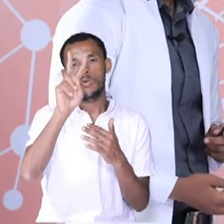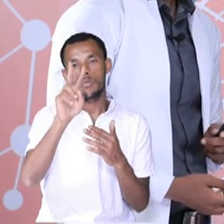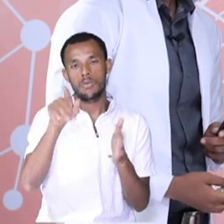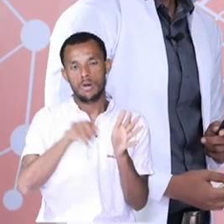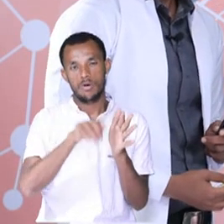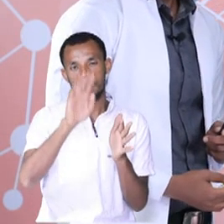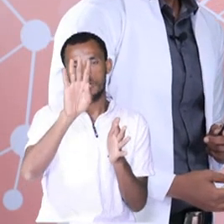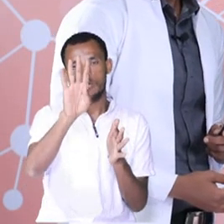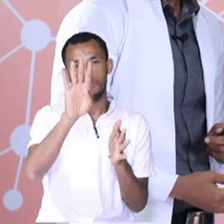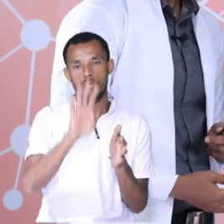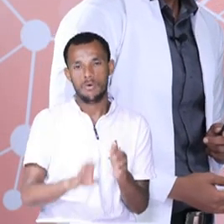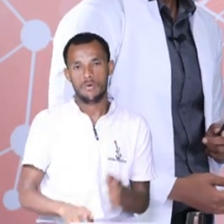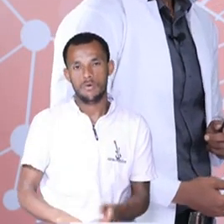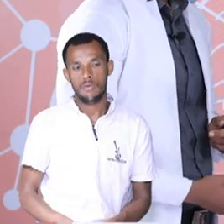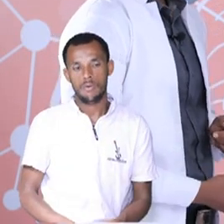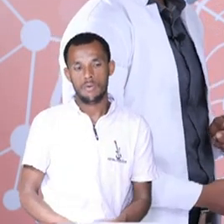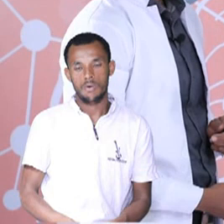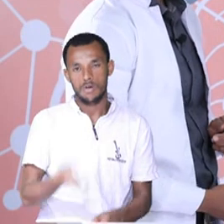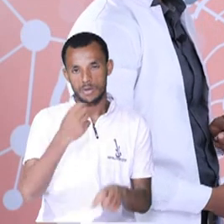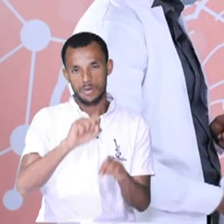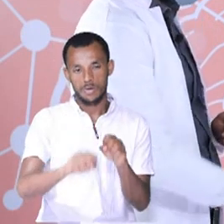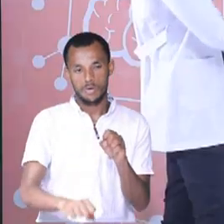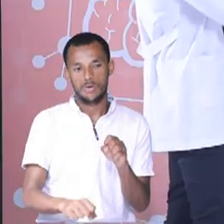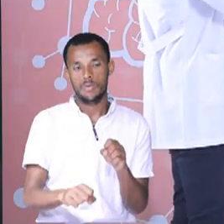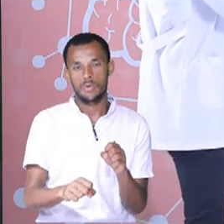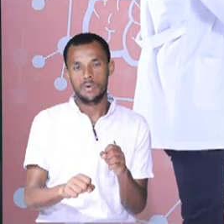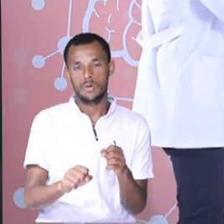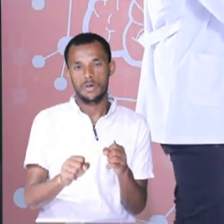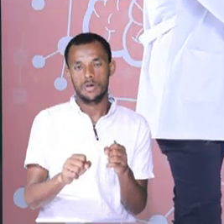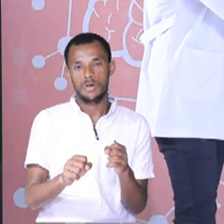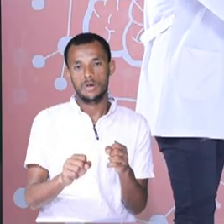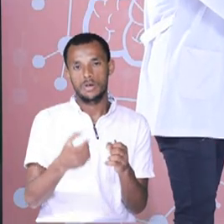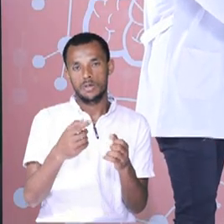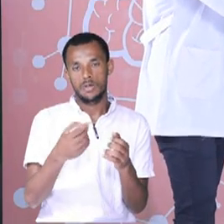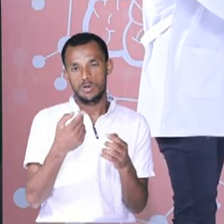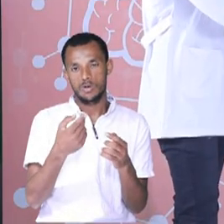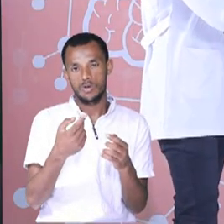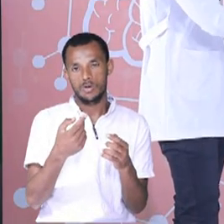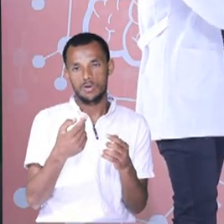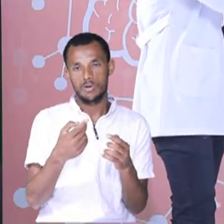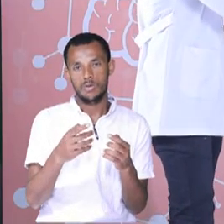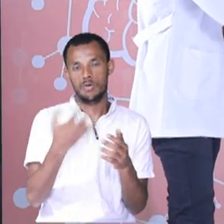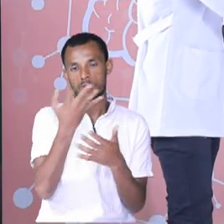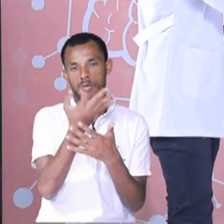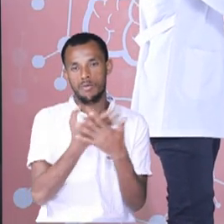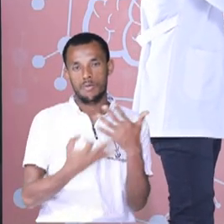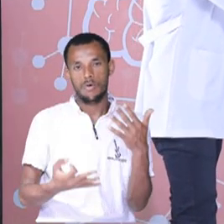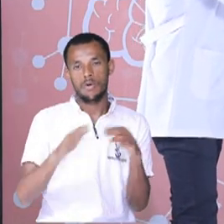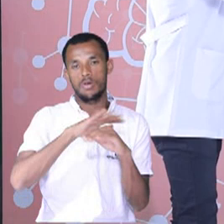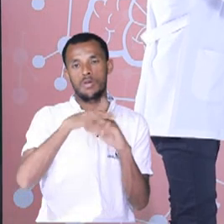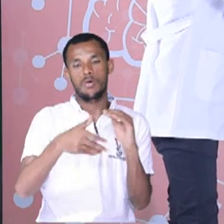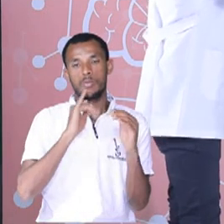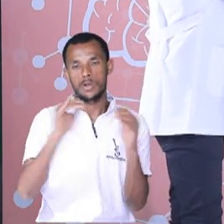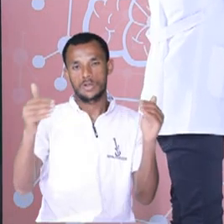is negative 4. So, in the case, the formula of slope